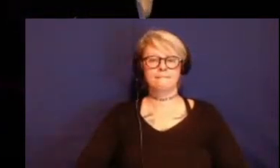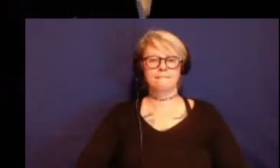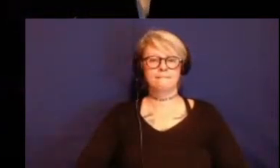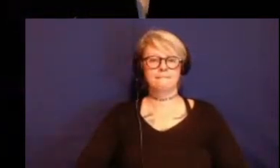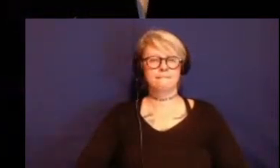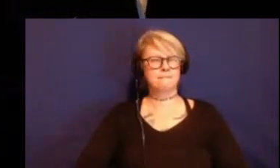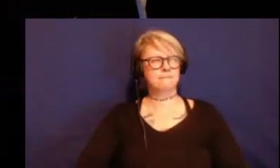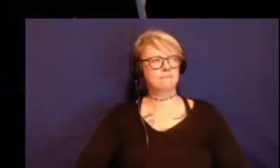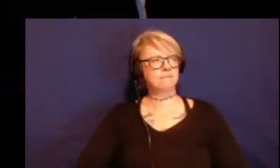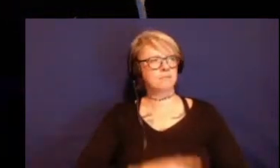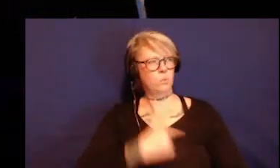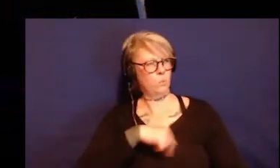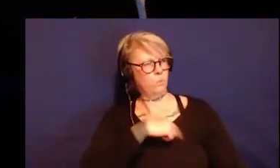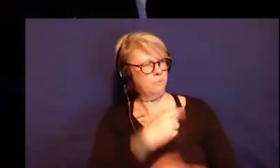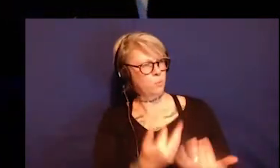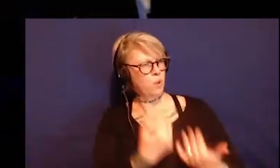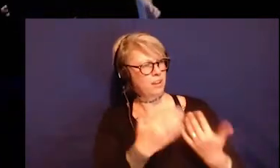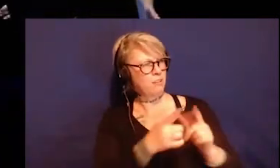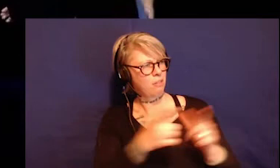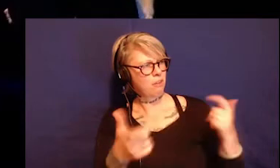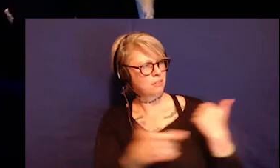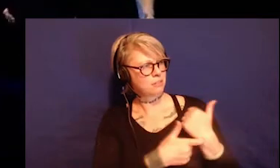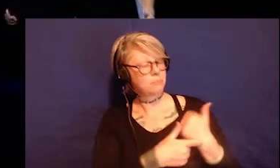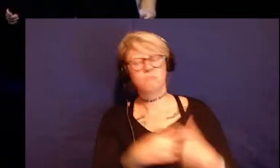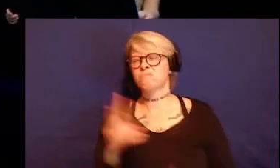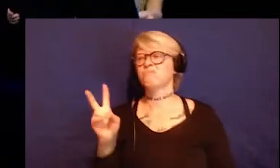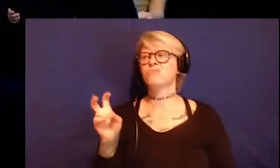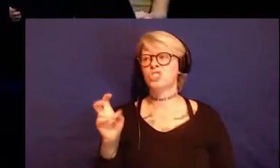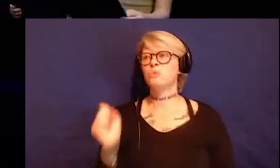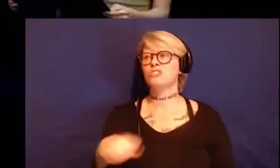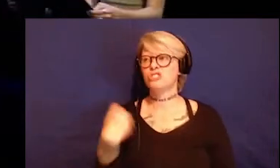How long have we been waiting? 200 years now.